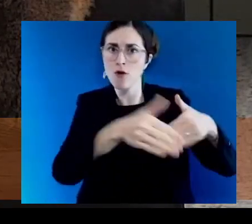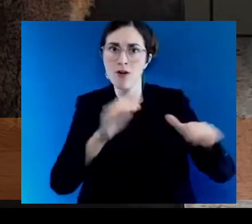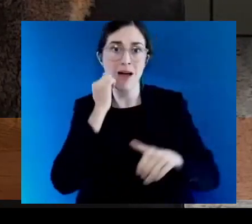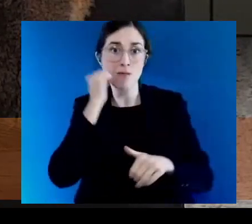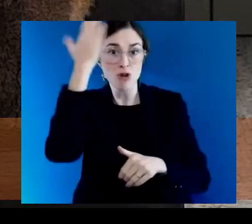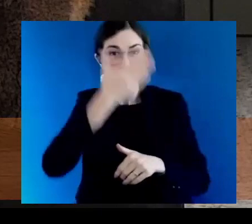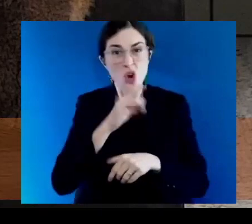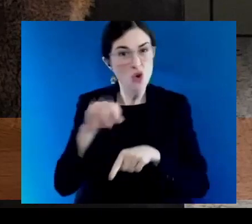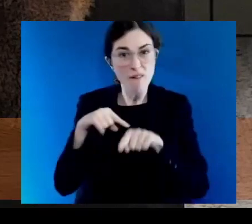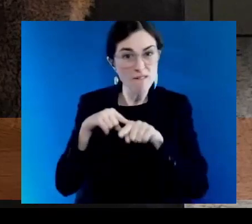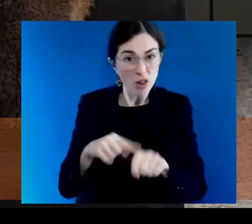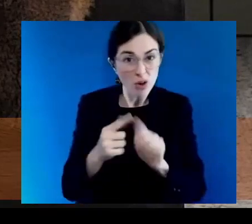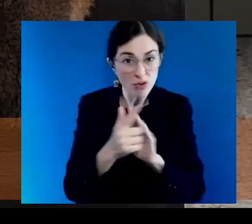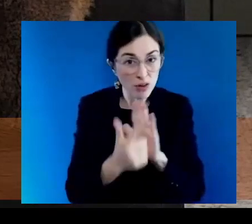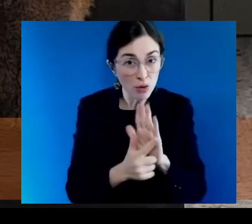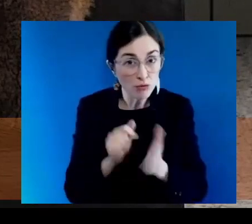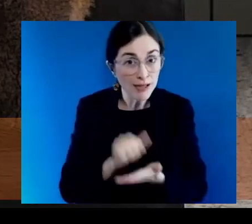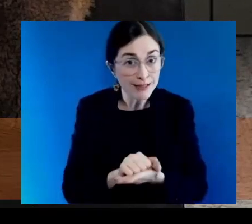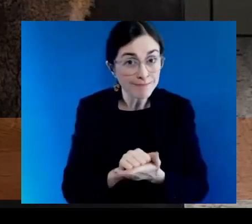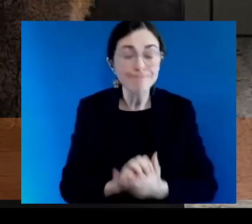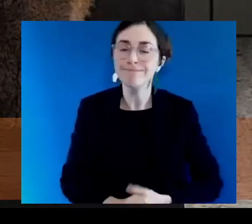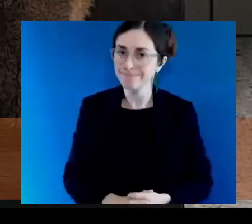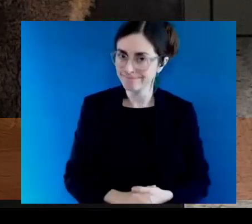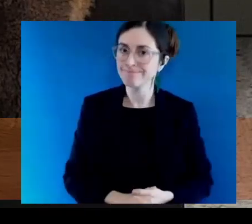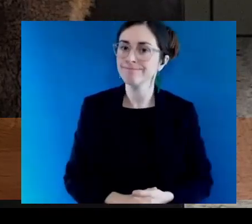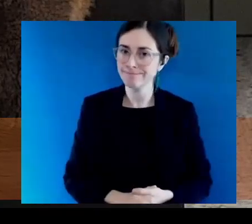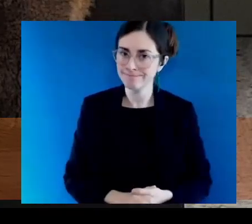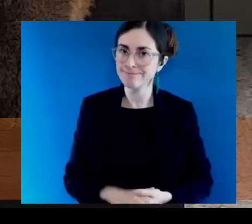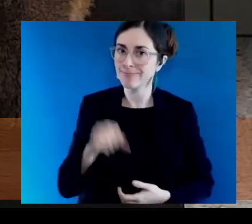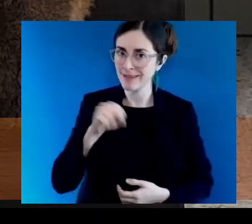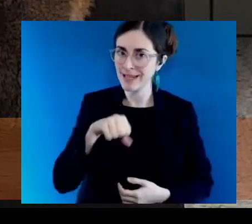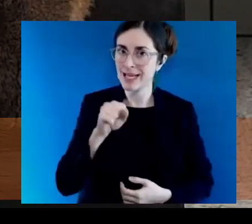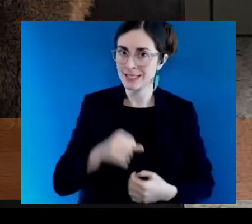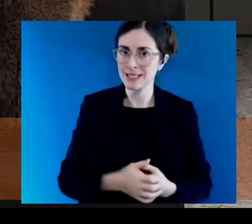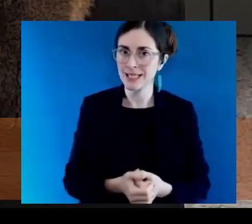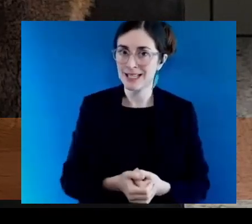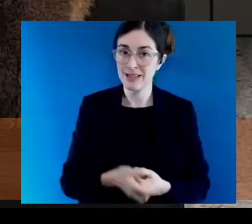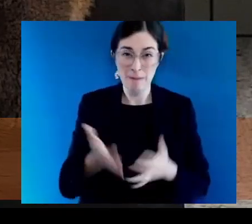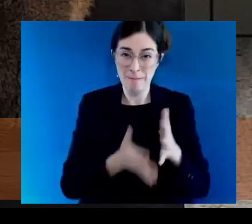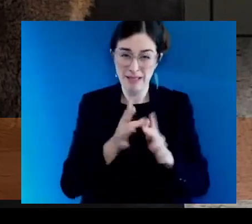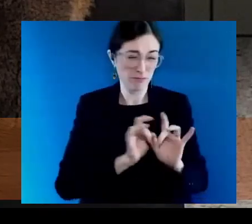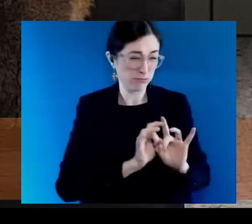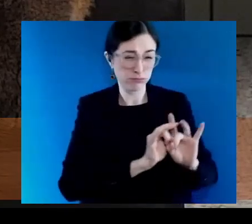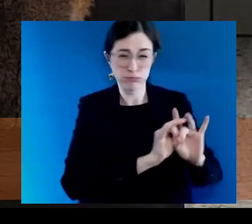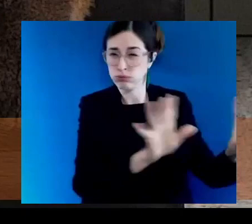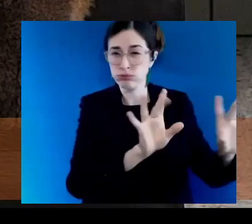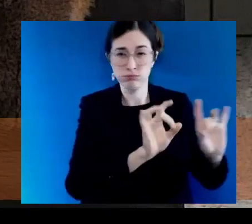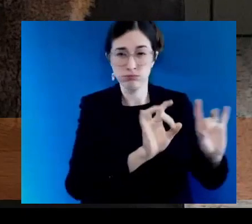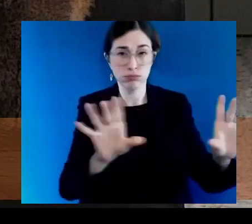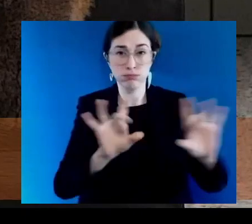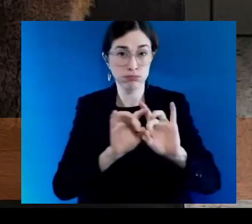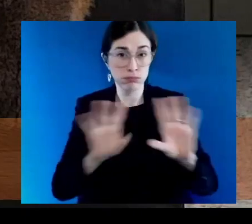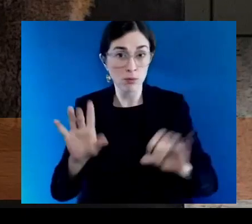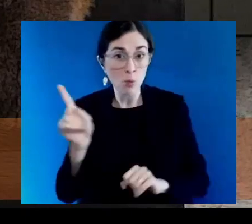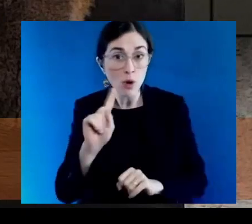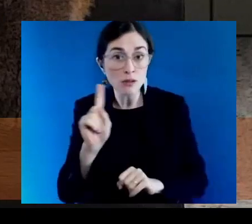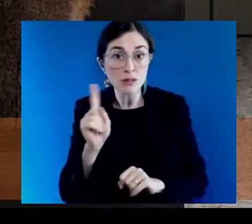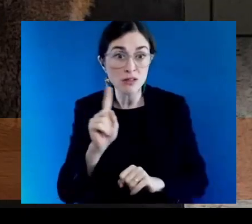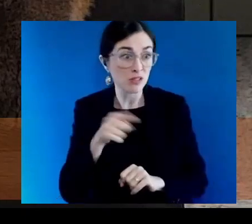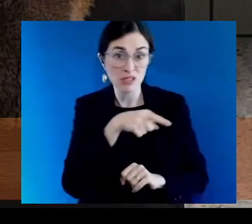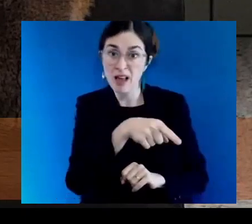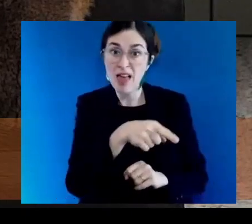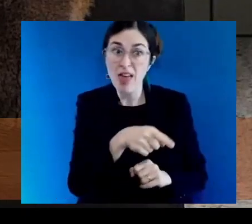Yes. And that the destructive effects of that dispossession include dispossession from the right